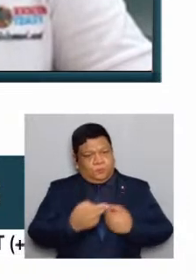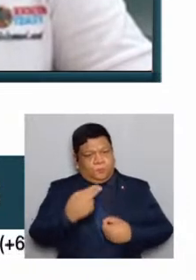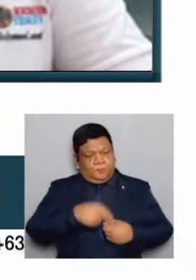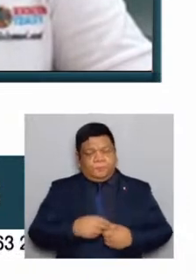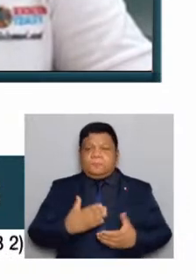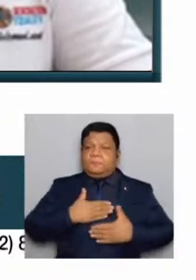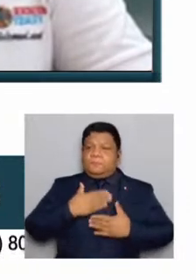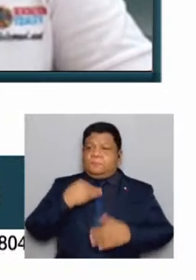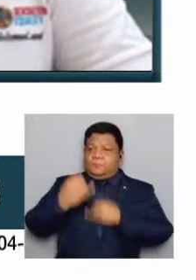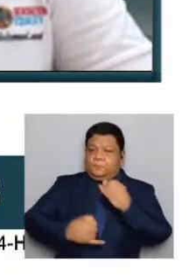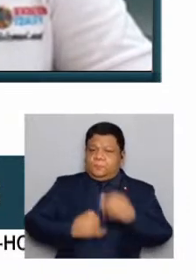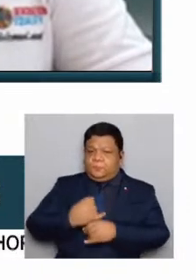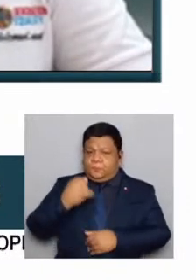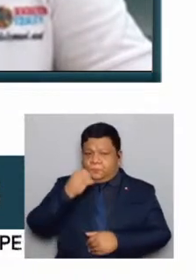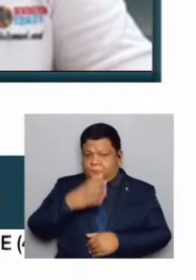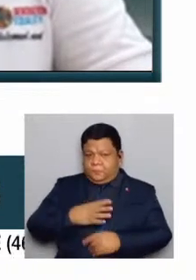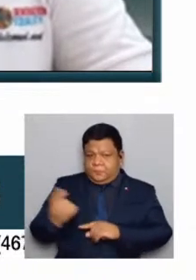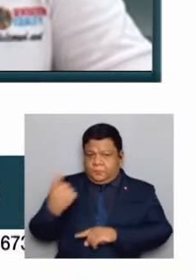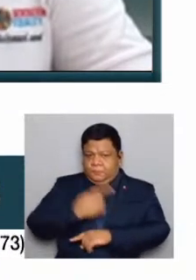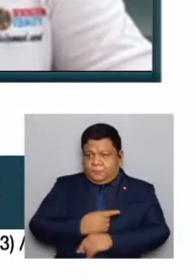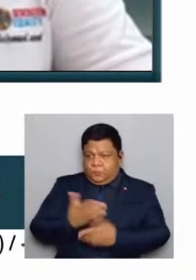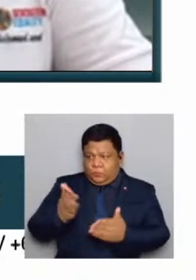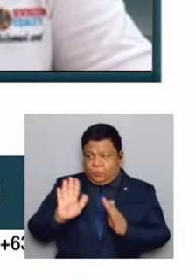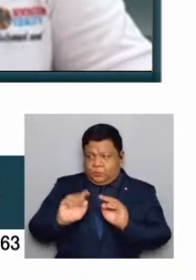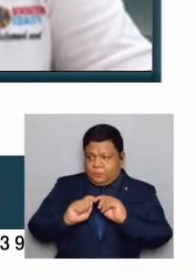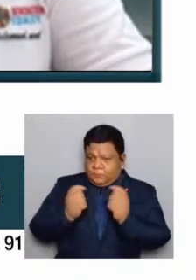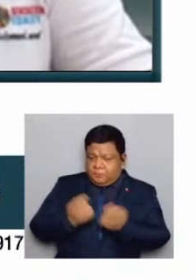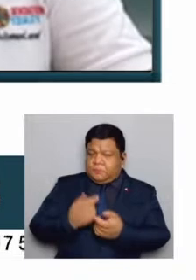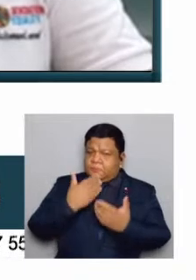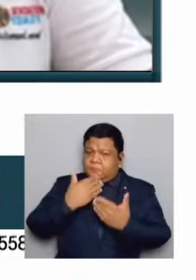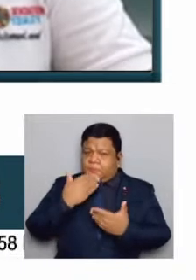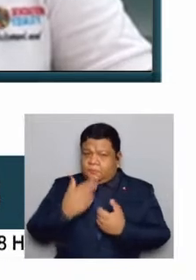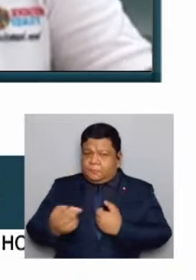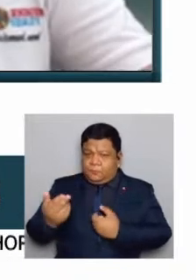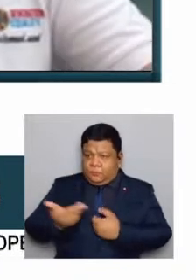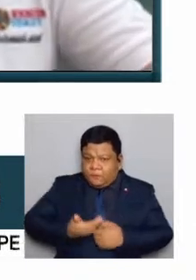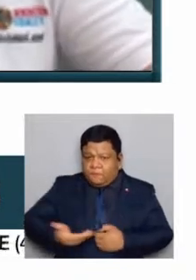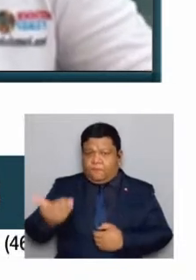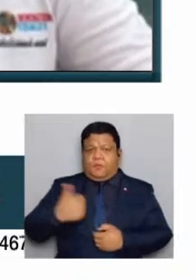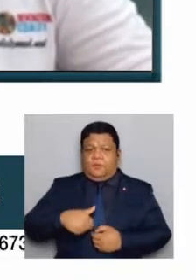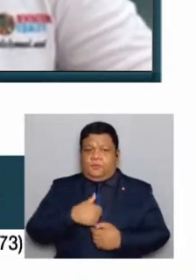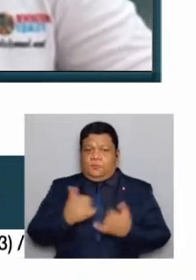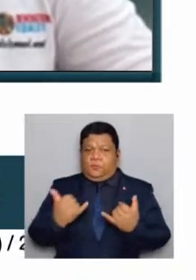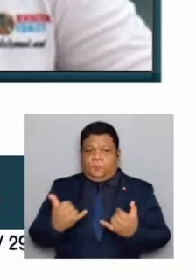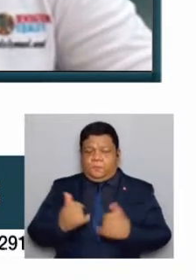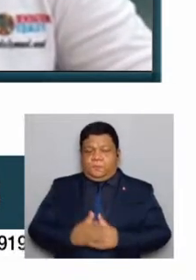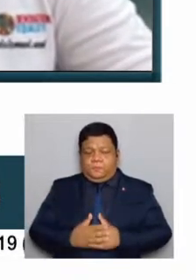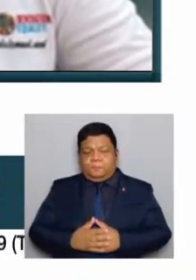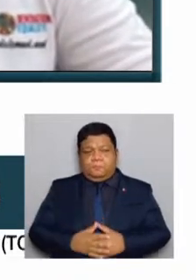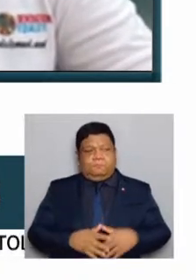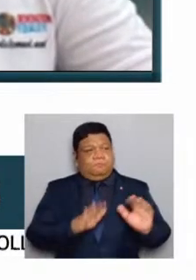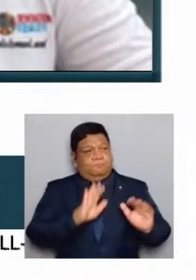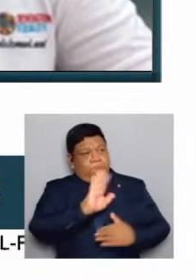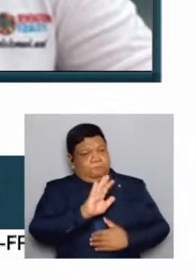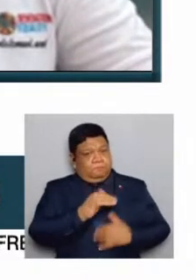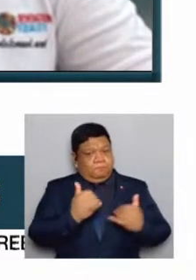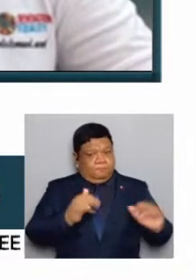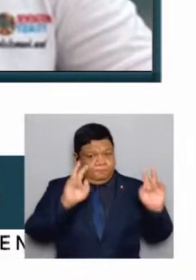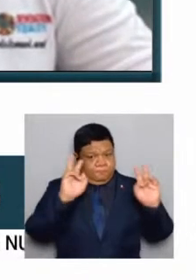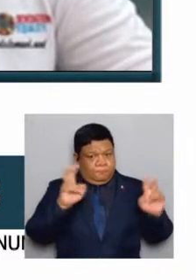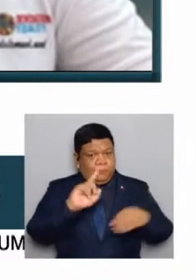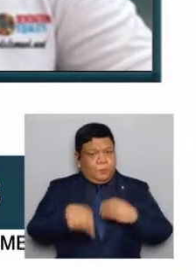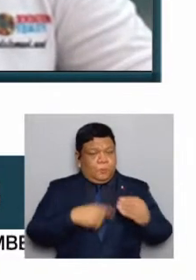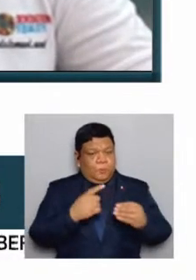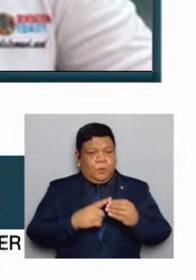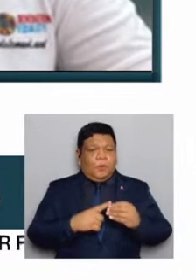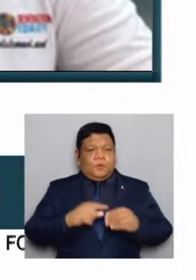Day to you, Carmina, and to your team. And thank you for having us in your program today. All right, so when we talk about gender equality and the fight against